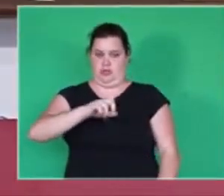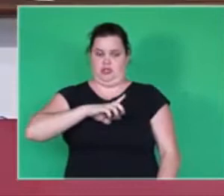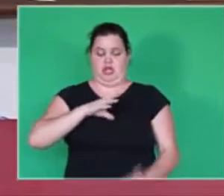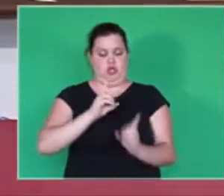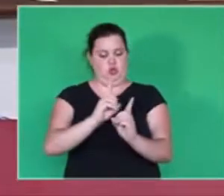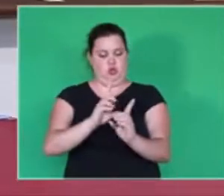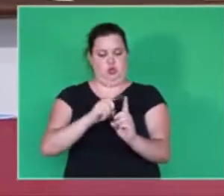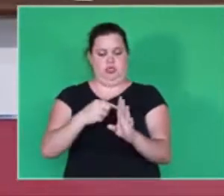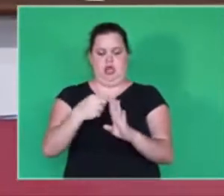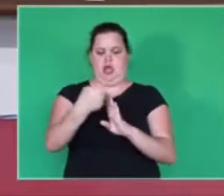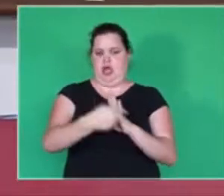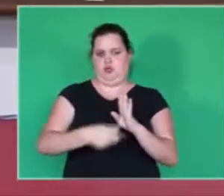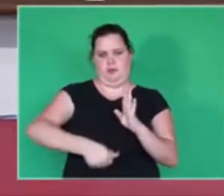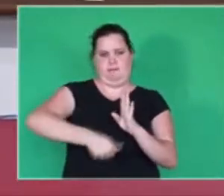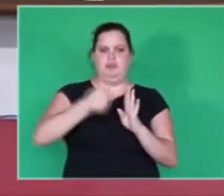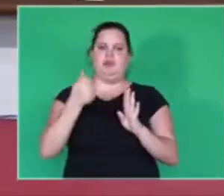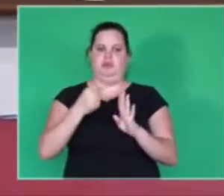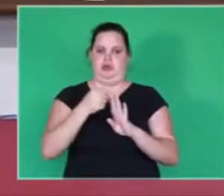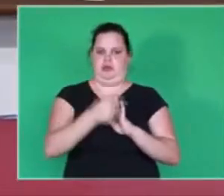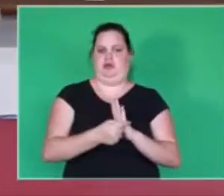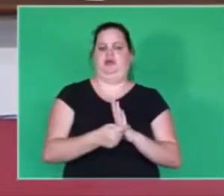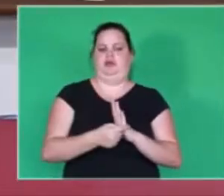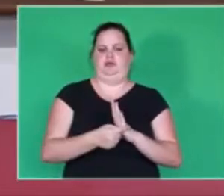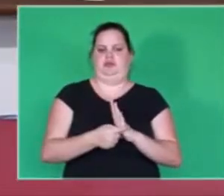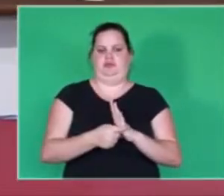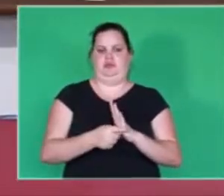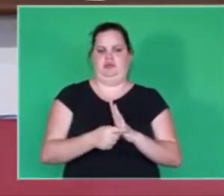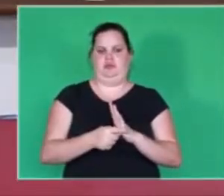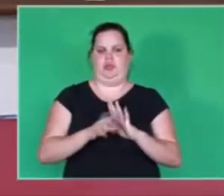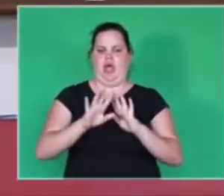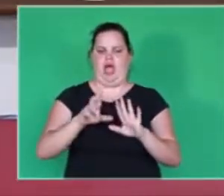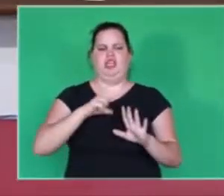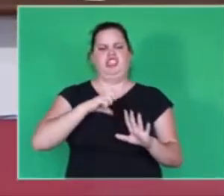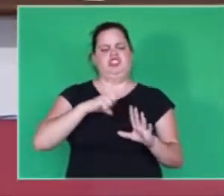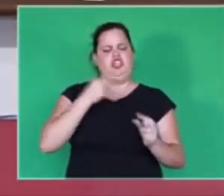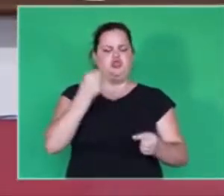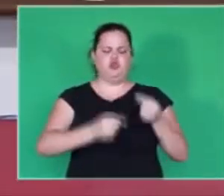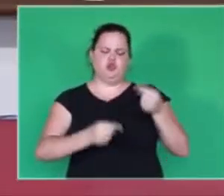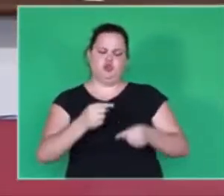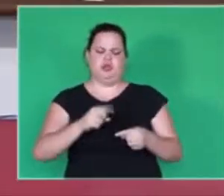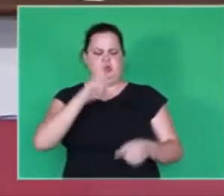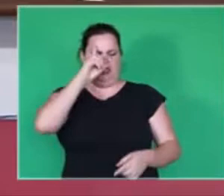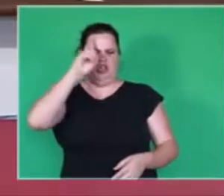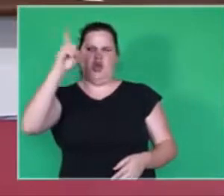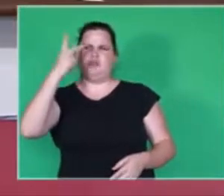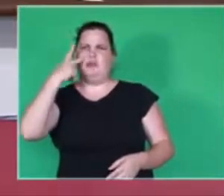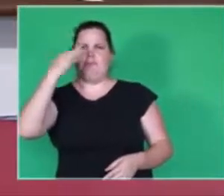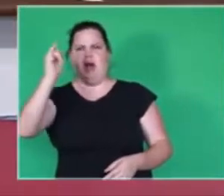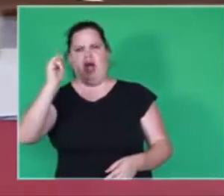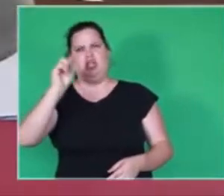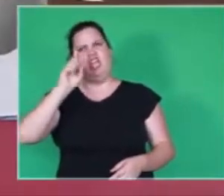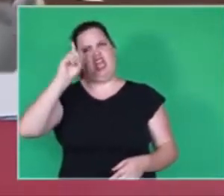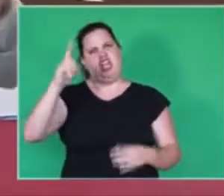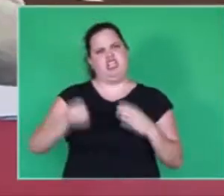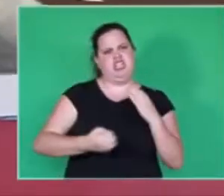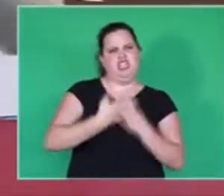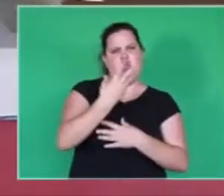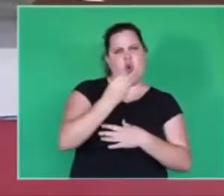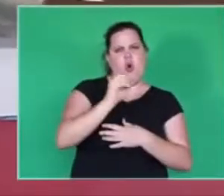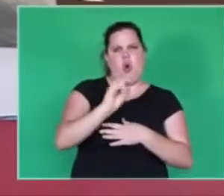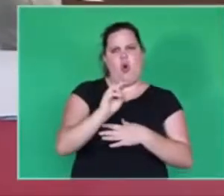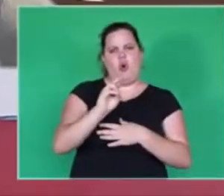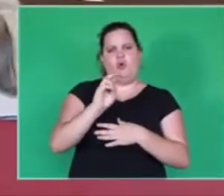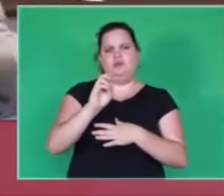the early church. There were arguments. If God was Father, if Jesus was a creator, if He